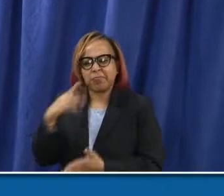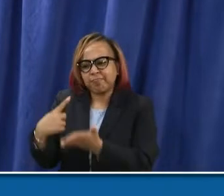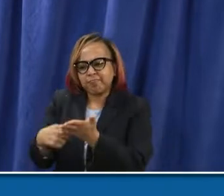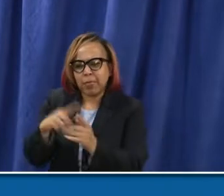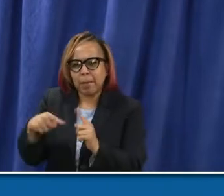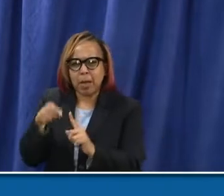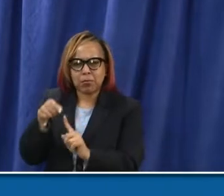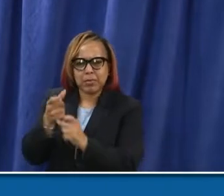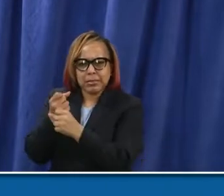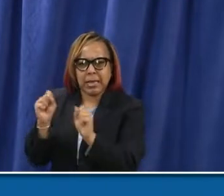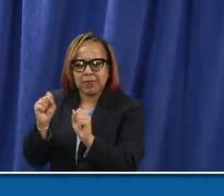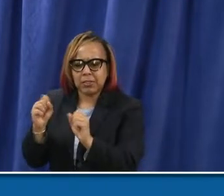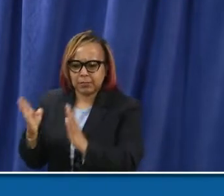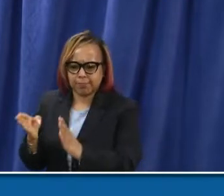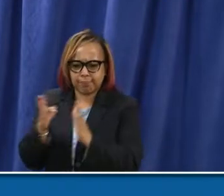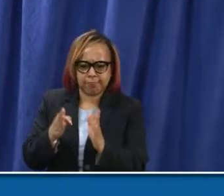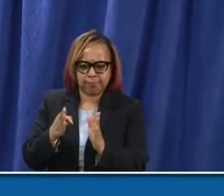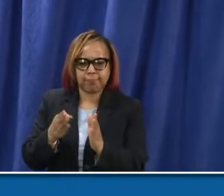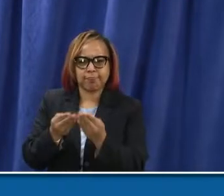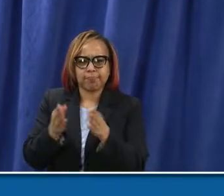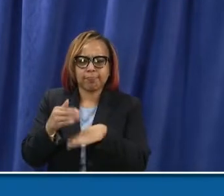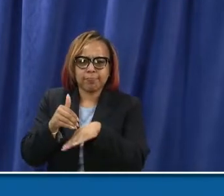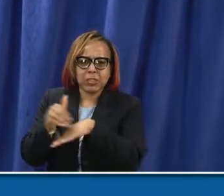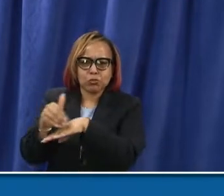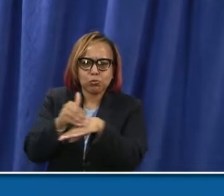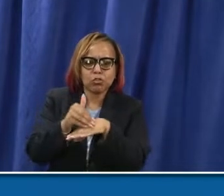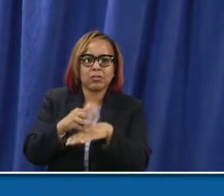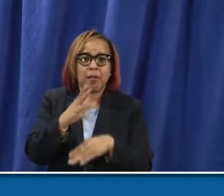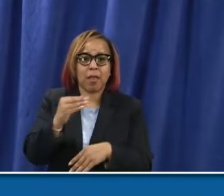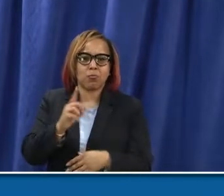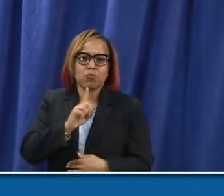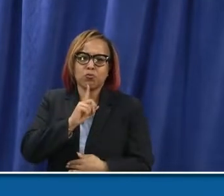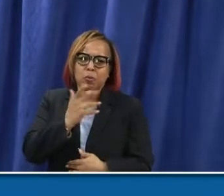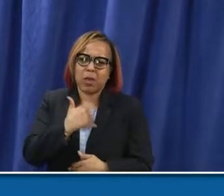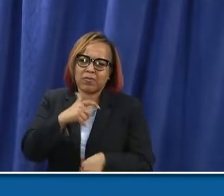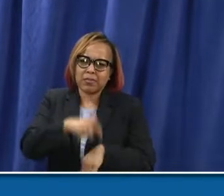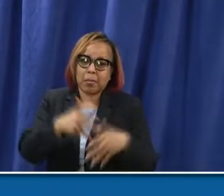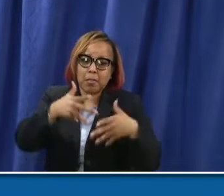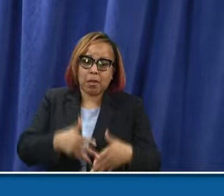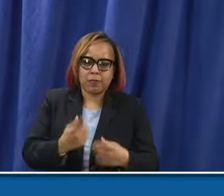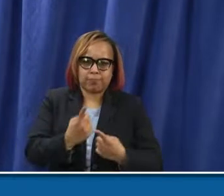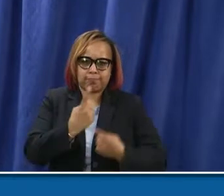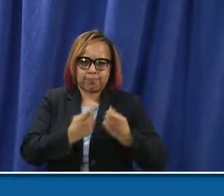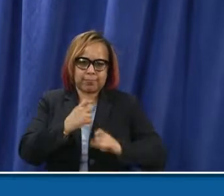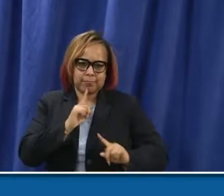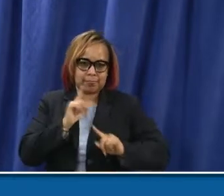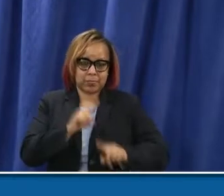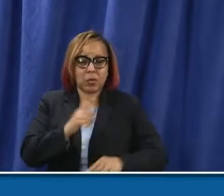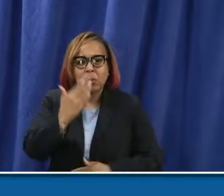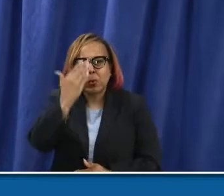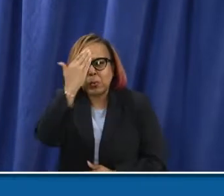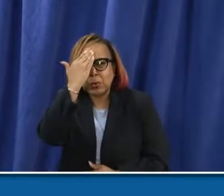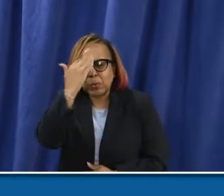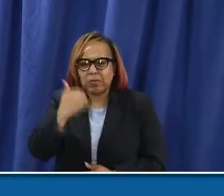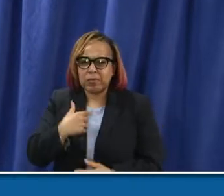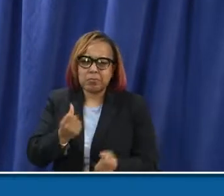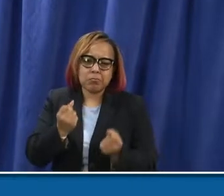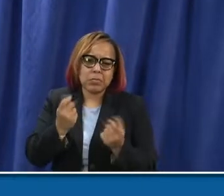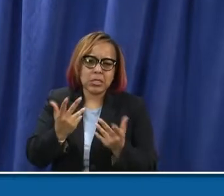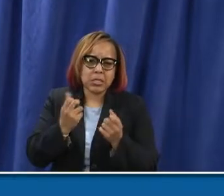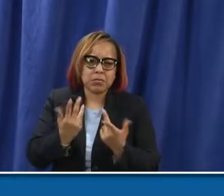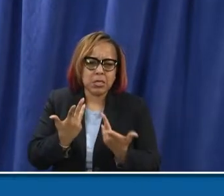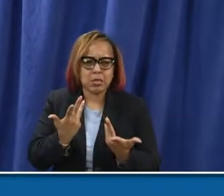about safety, we'll talk a little bit about distribution, and then we really want to have time to answer your questions. We know there are many,